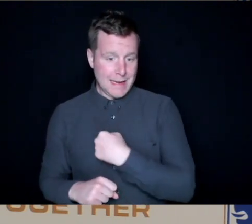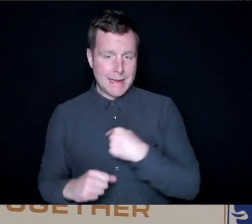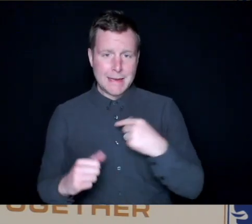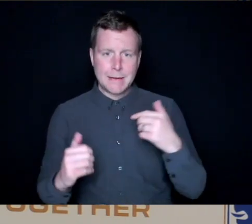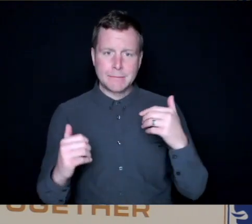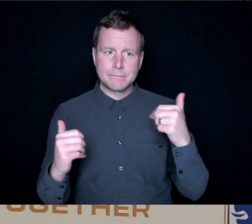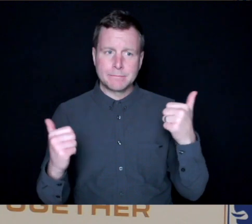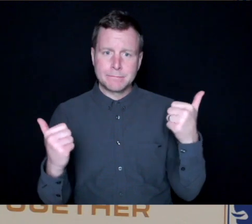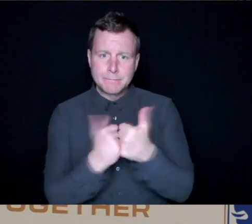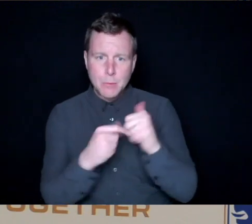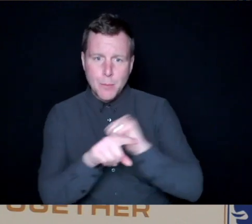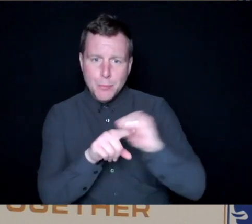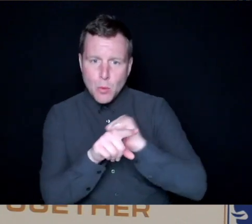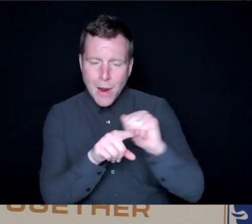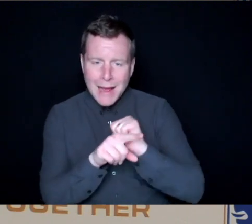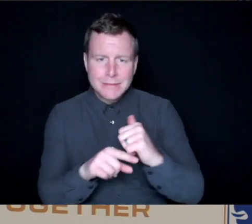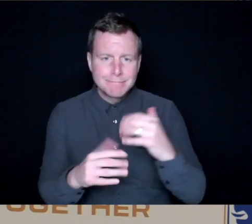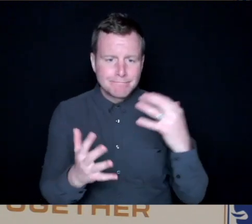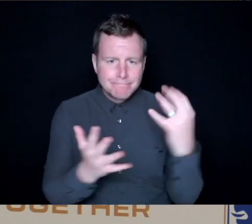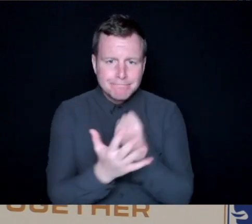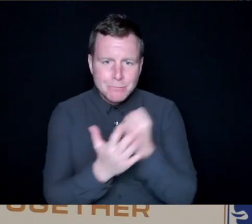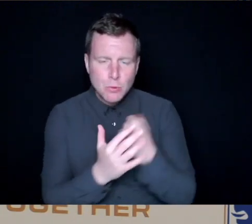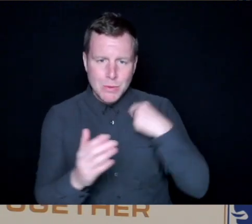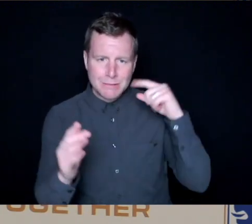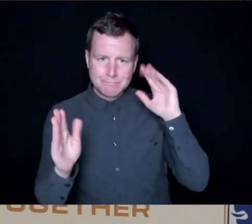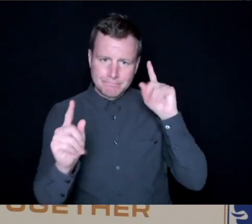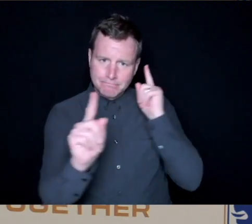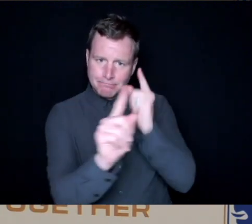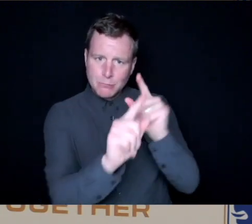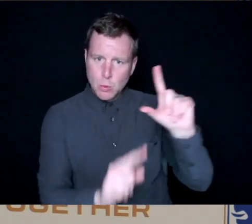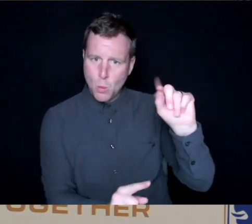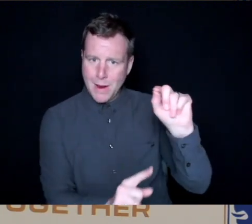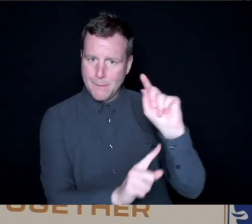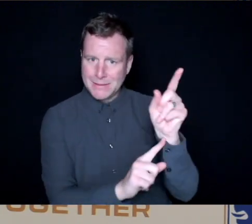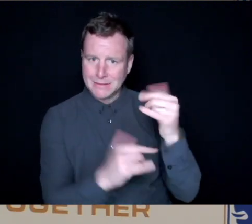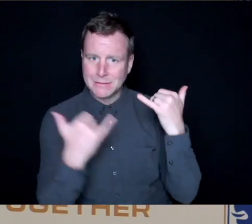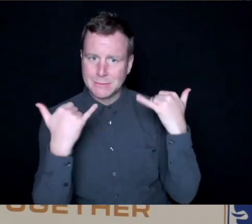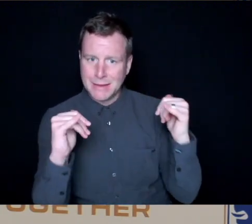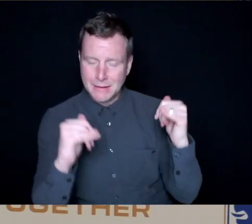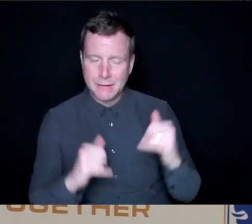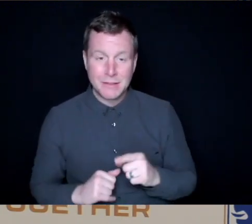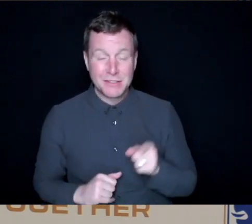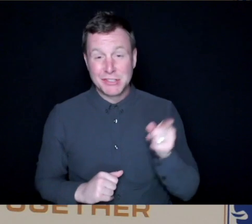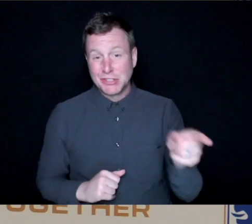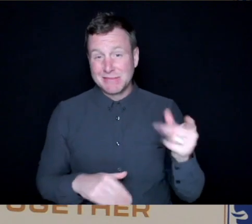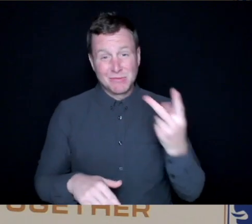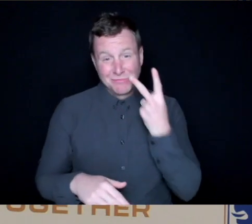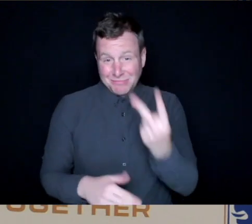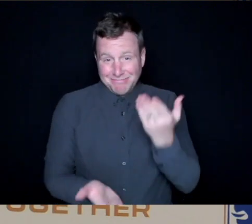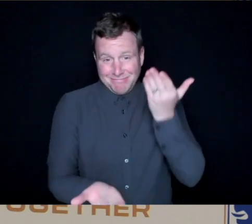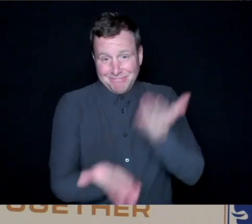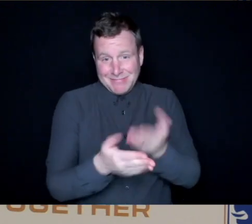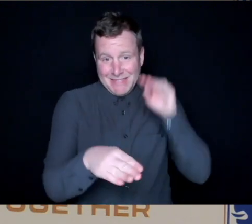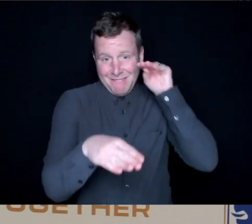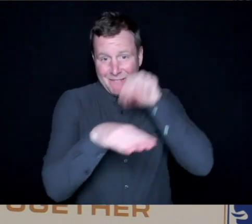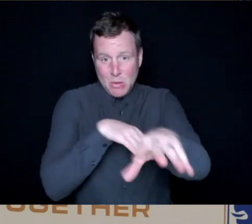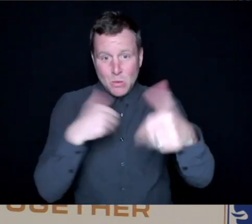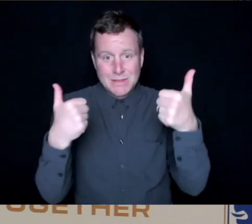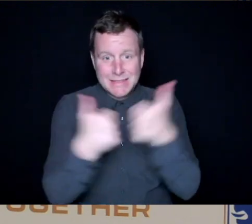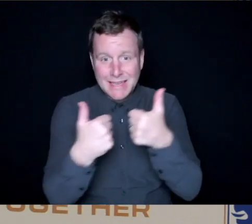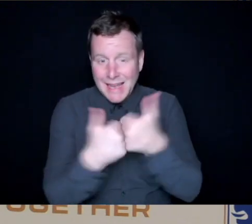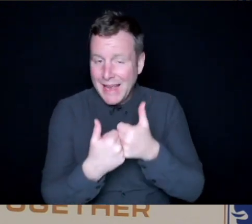little inter-squad this week where we could get her 15 minutes, so we could get her 20 minutes tonight. And you just saw, she's a game changer. She's a game